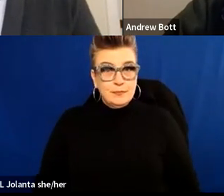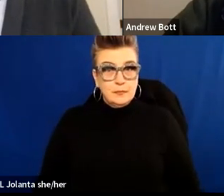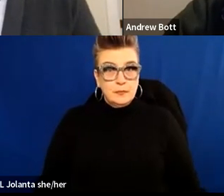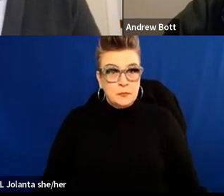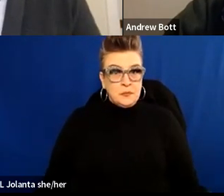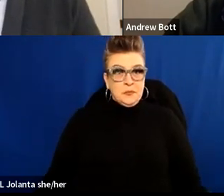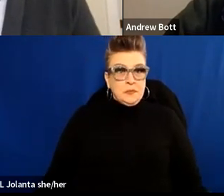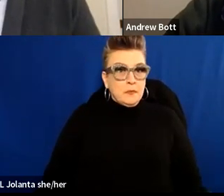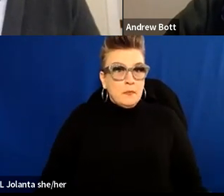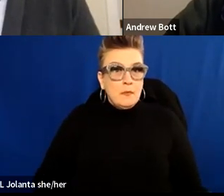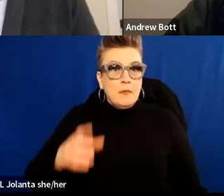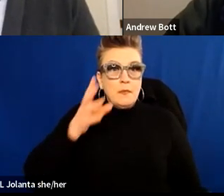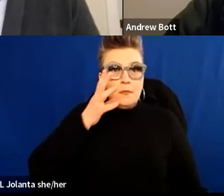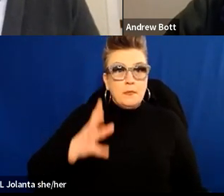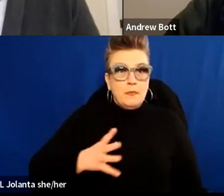anyone else